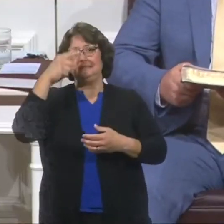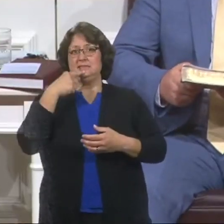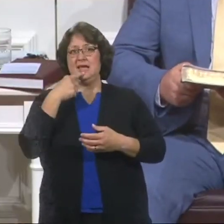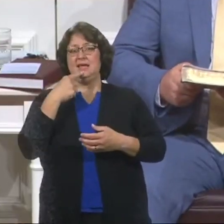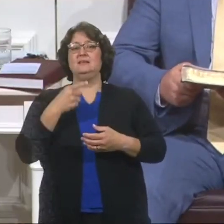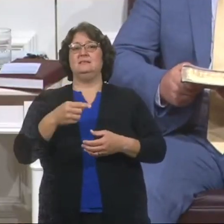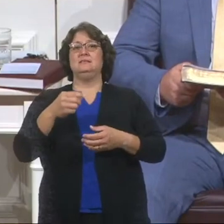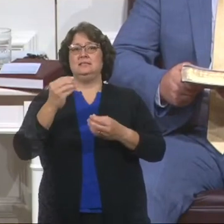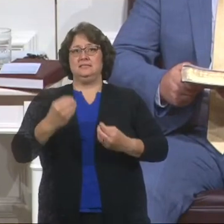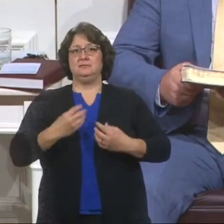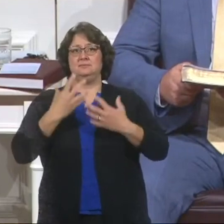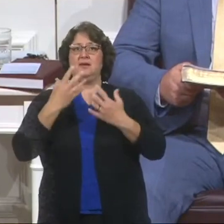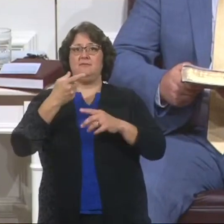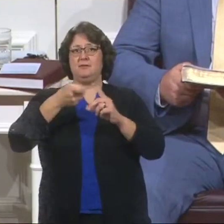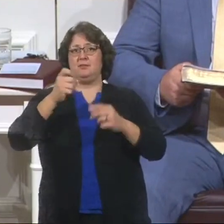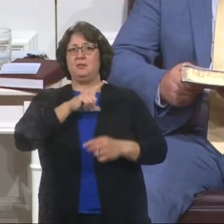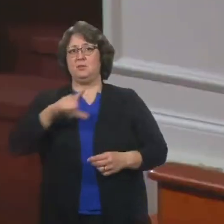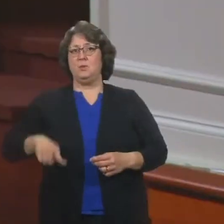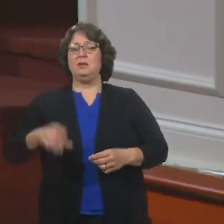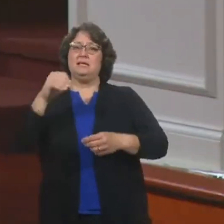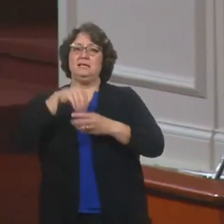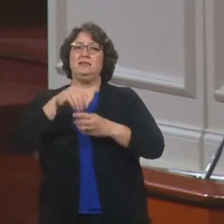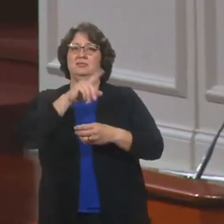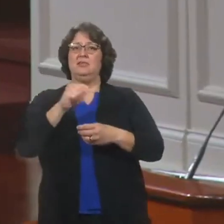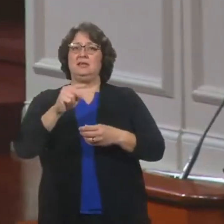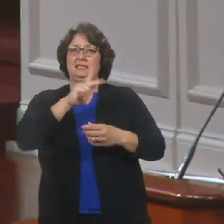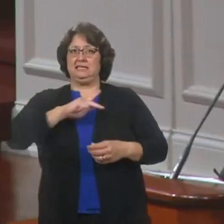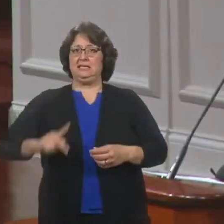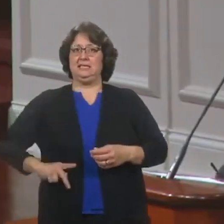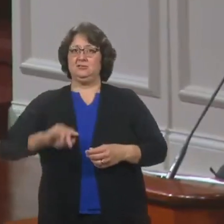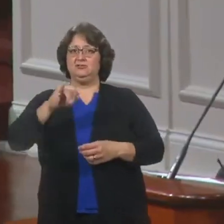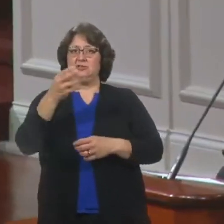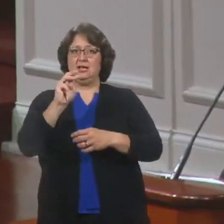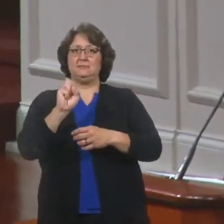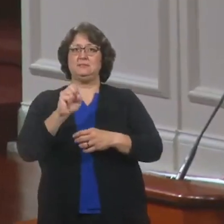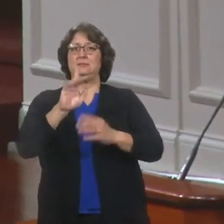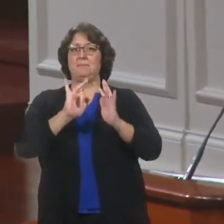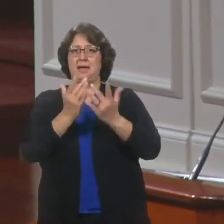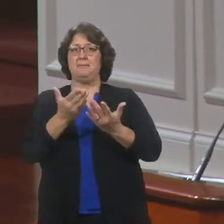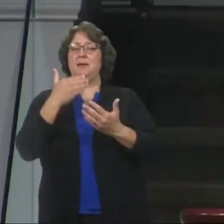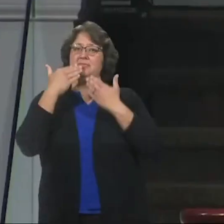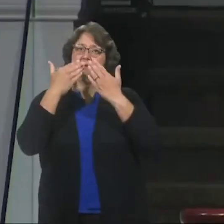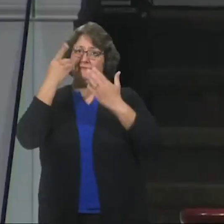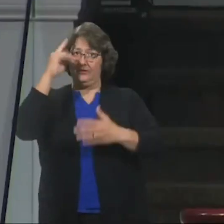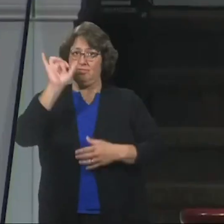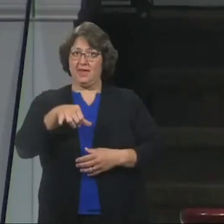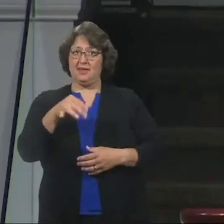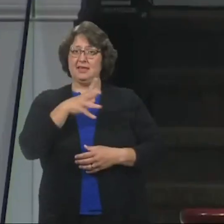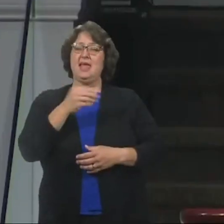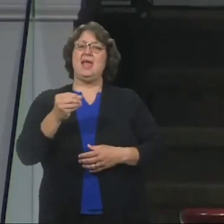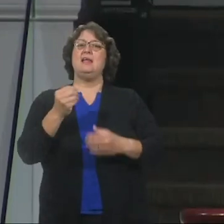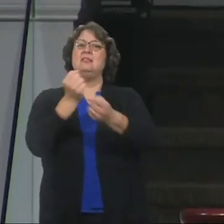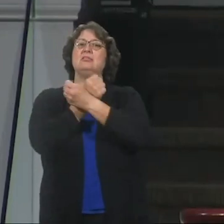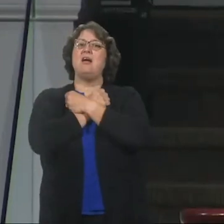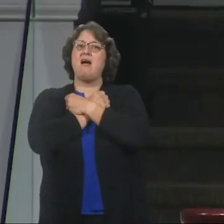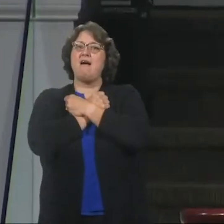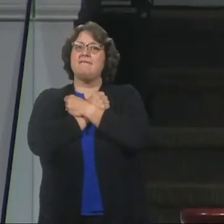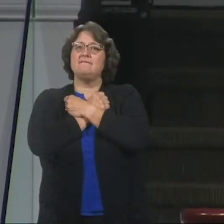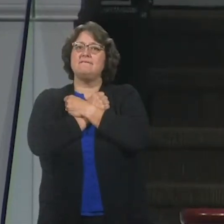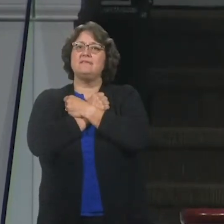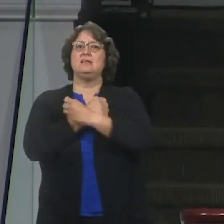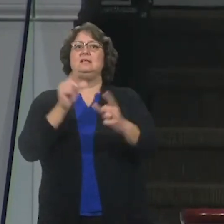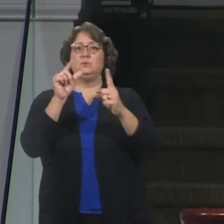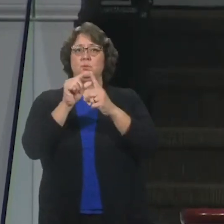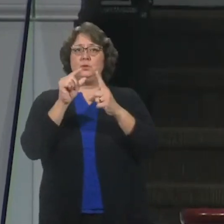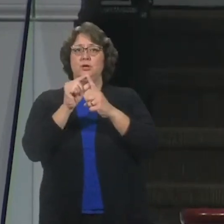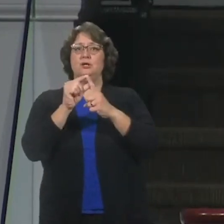and inspired by the Lord, in our King James Bible, and I'm very thankful for that. But love is a word